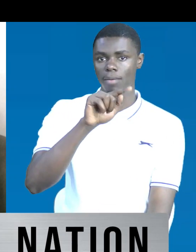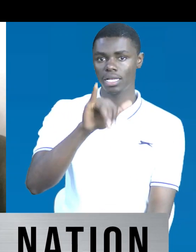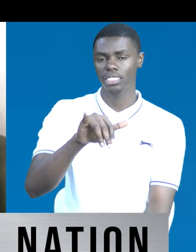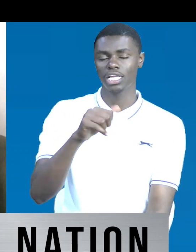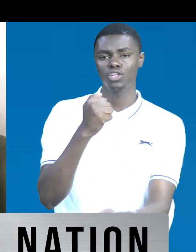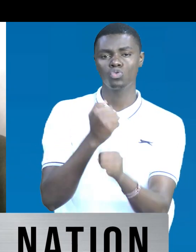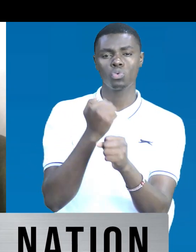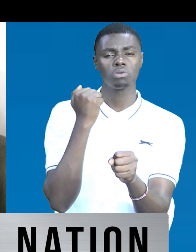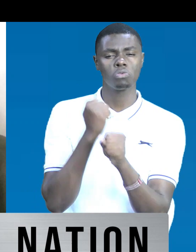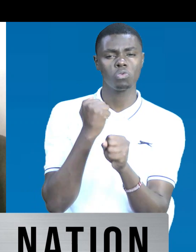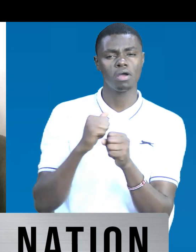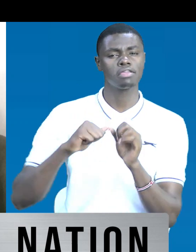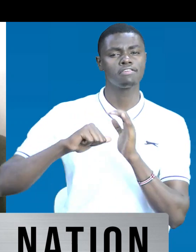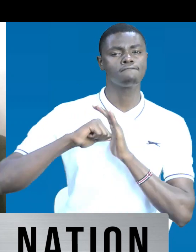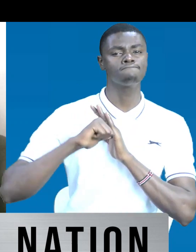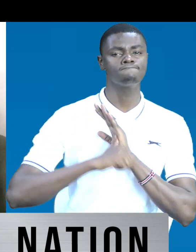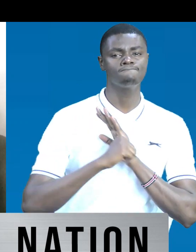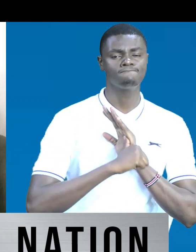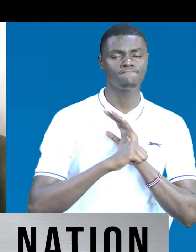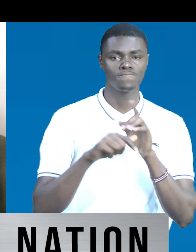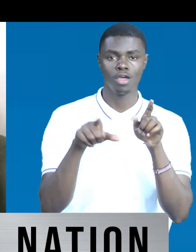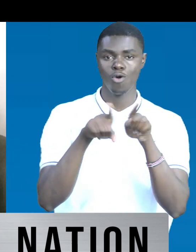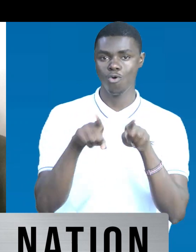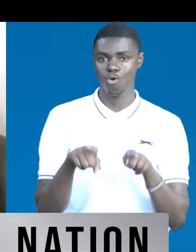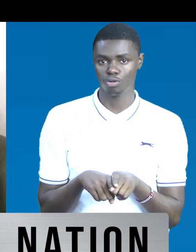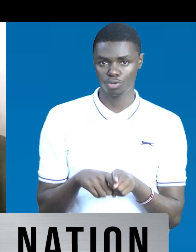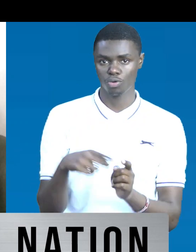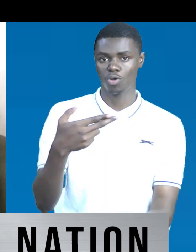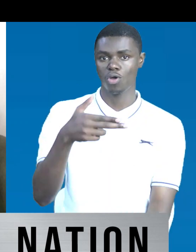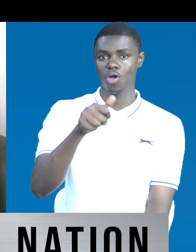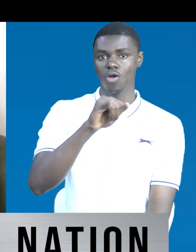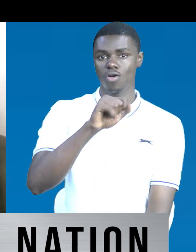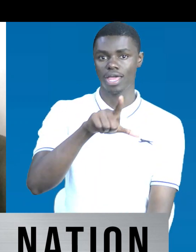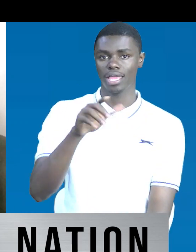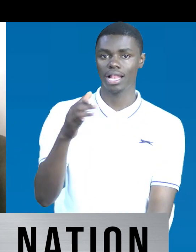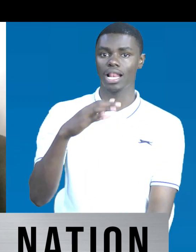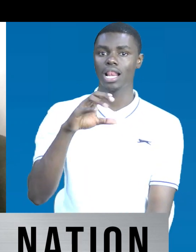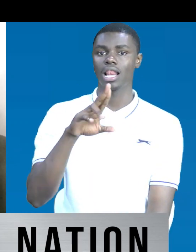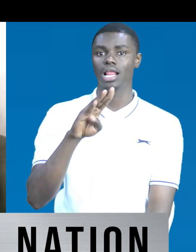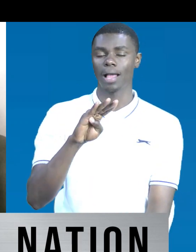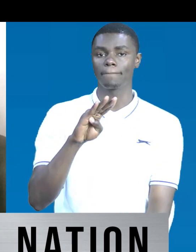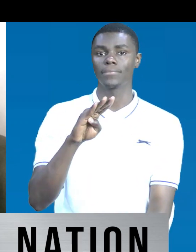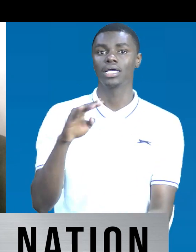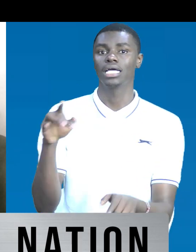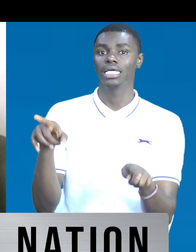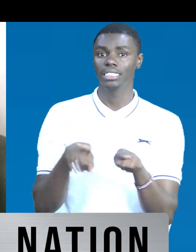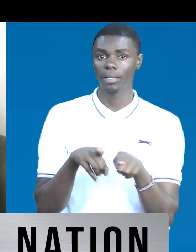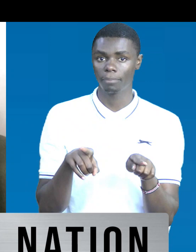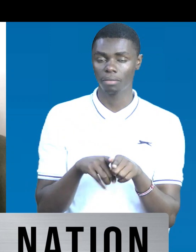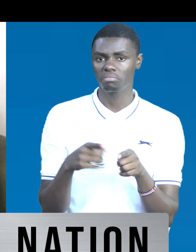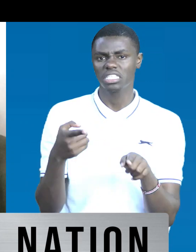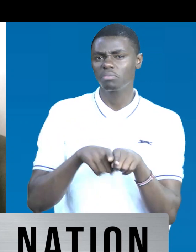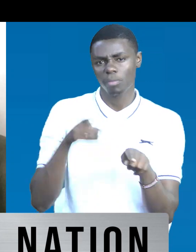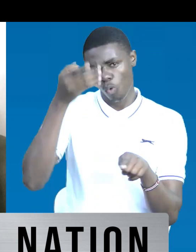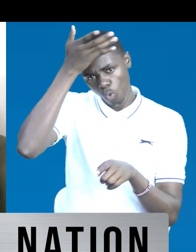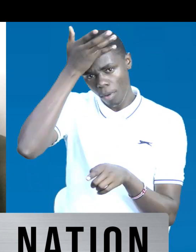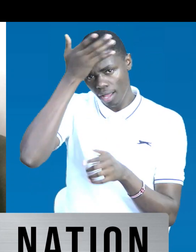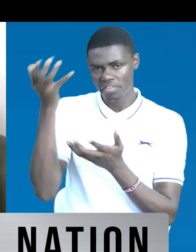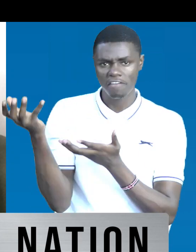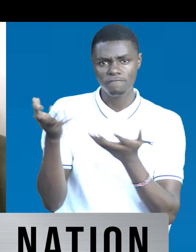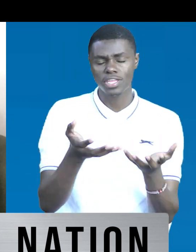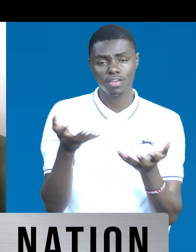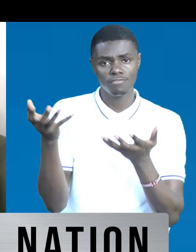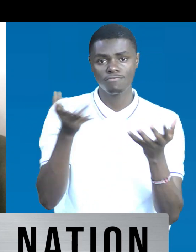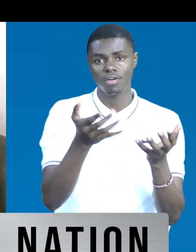so much work. Okay. And also the hail cabs like Uber also bring those vehicles that